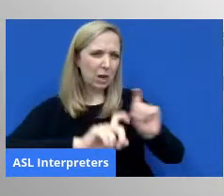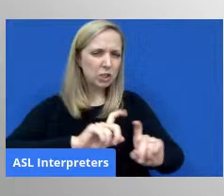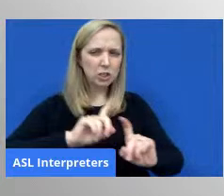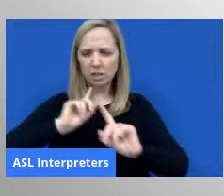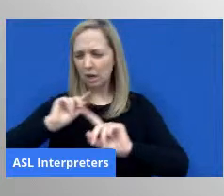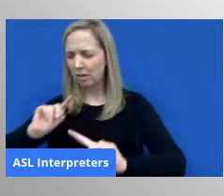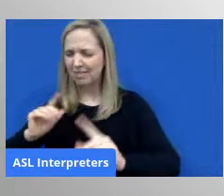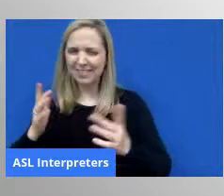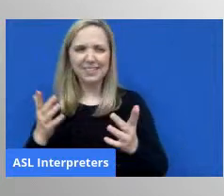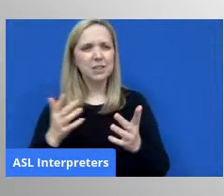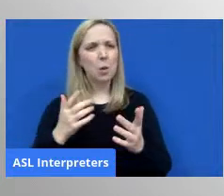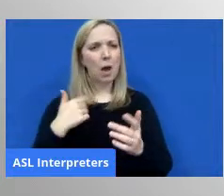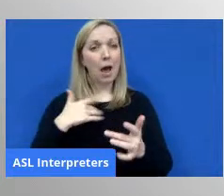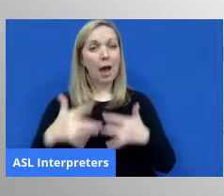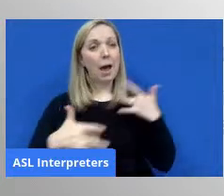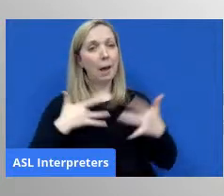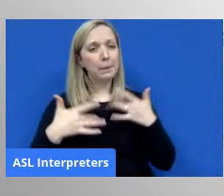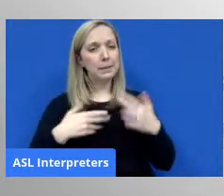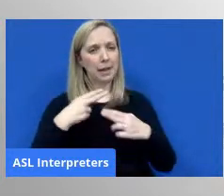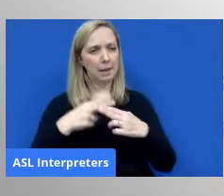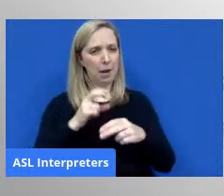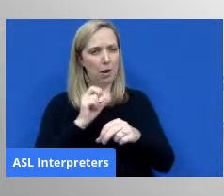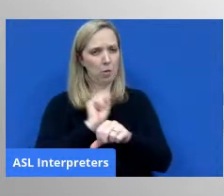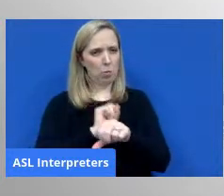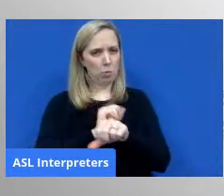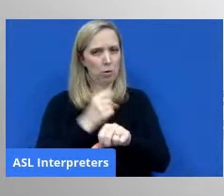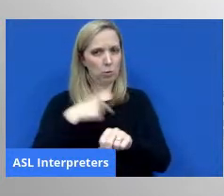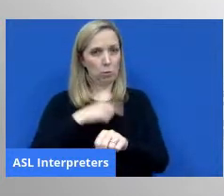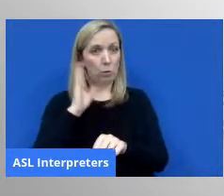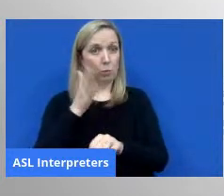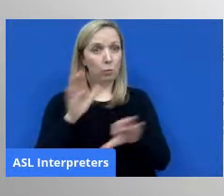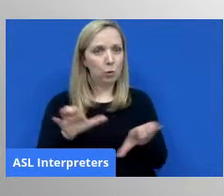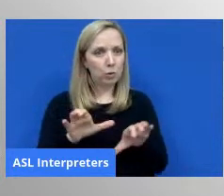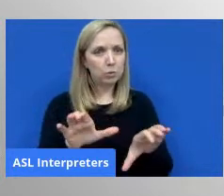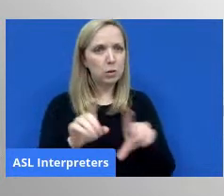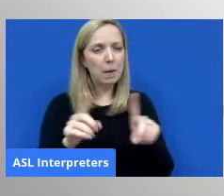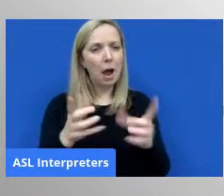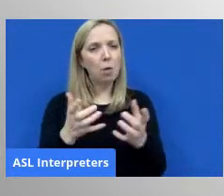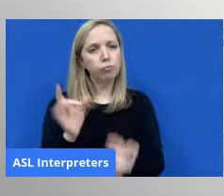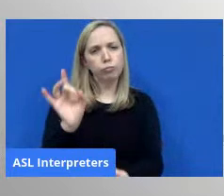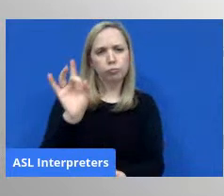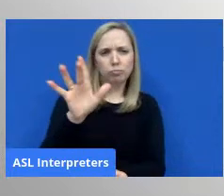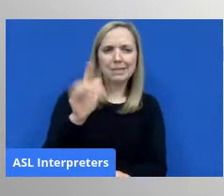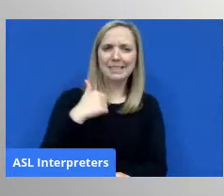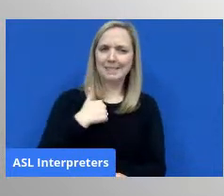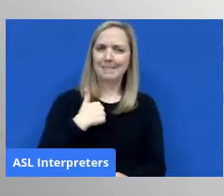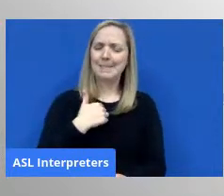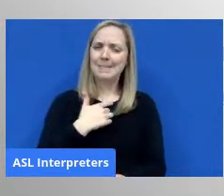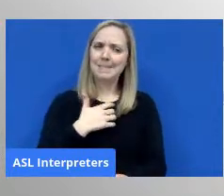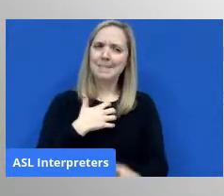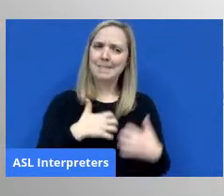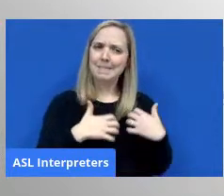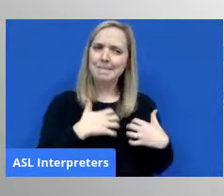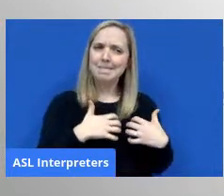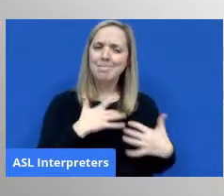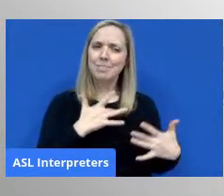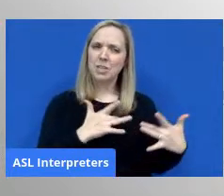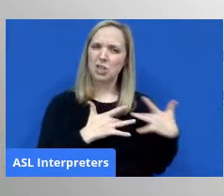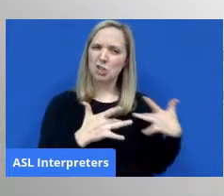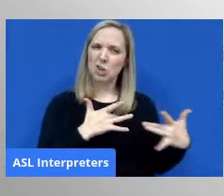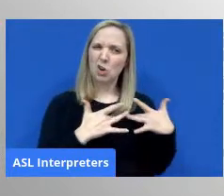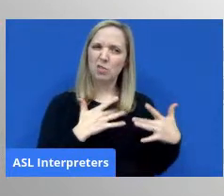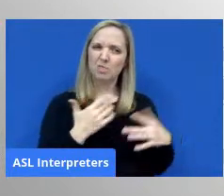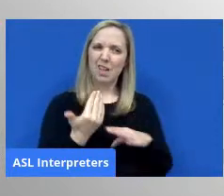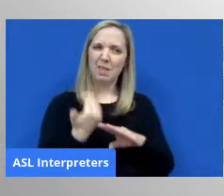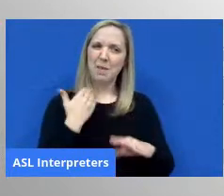that we will do with that. So I just wanted to put that out there since I was very concerned about that at the last